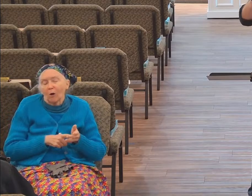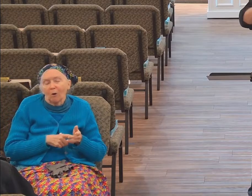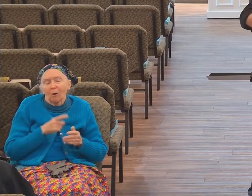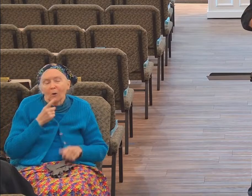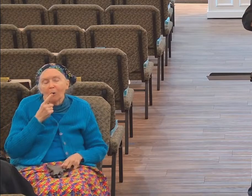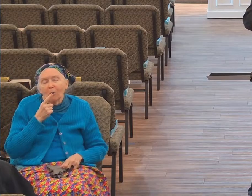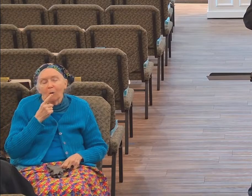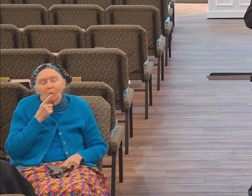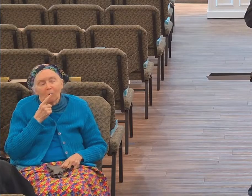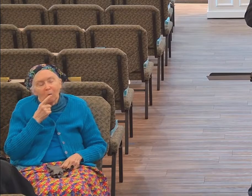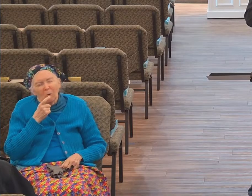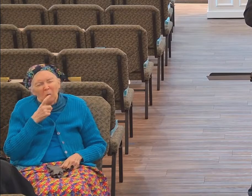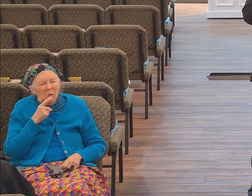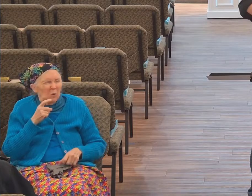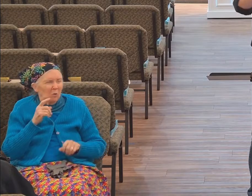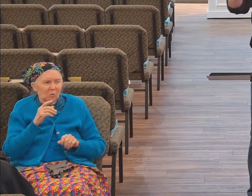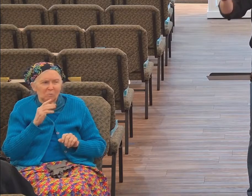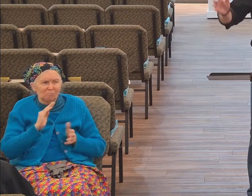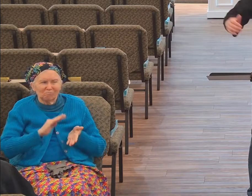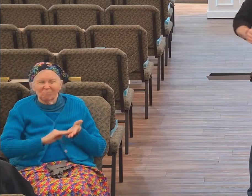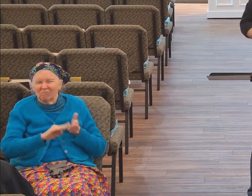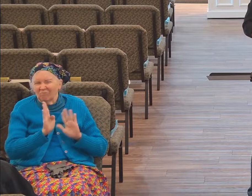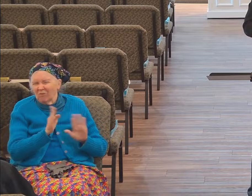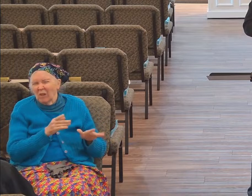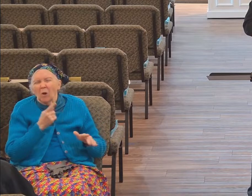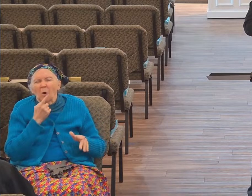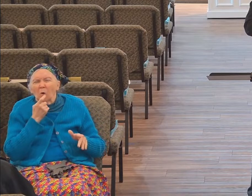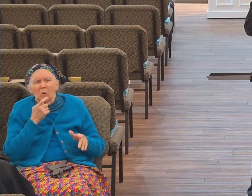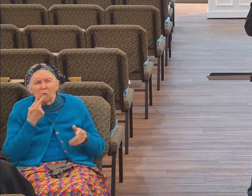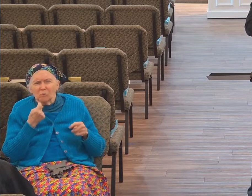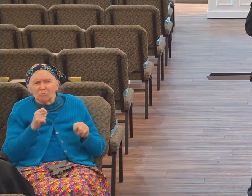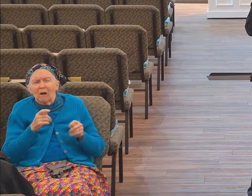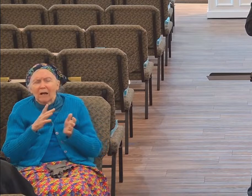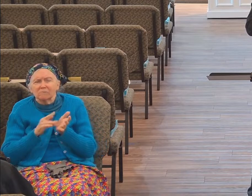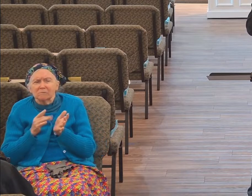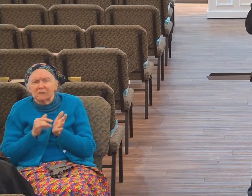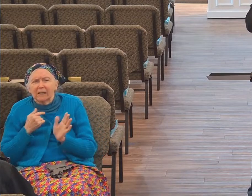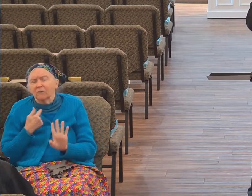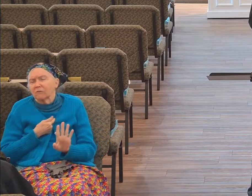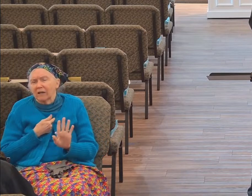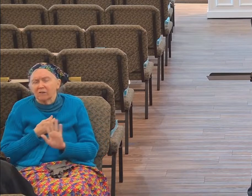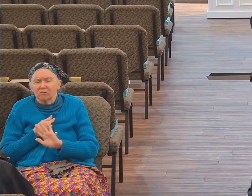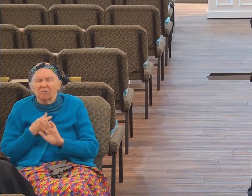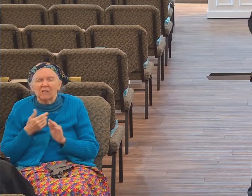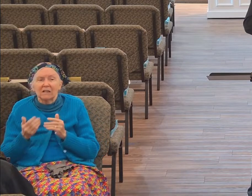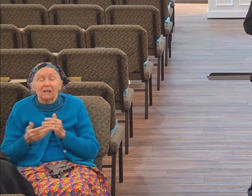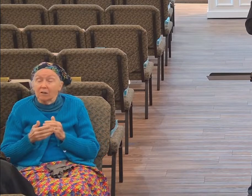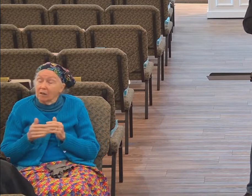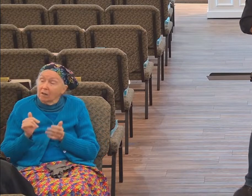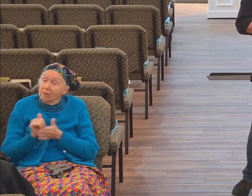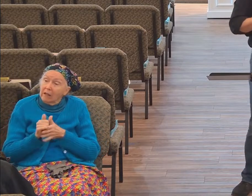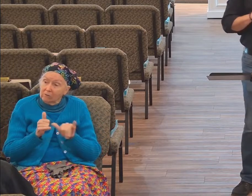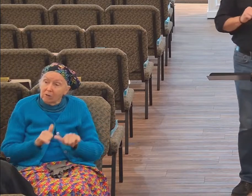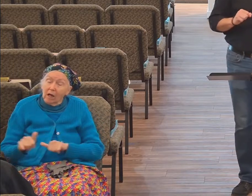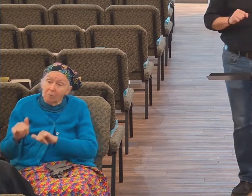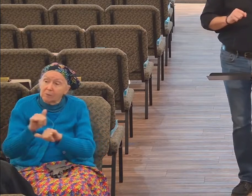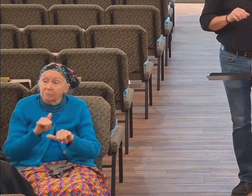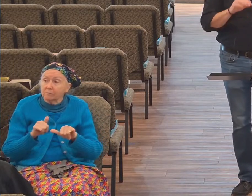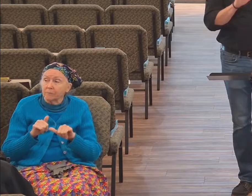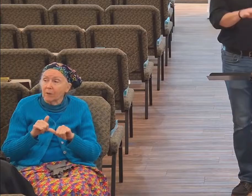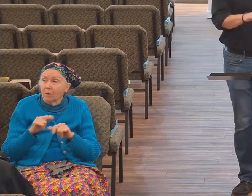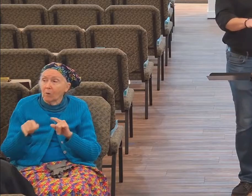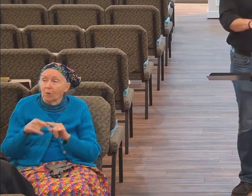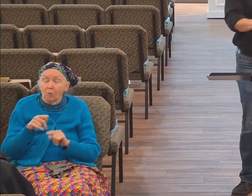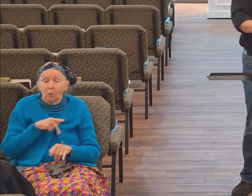dismiss or who seemed to have ulterior motives, okay? Things like that. So this place is very common, okay? When Paul